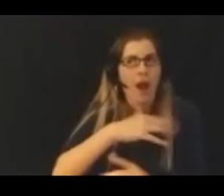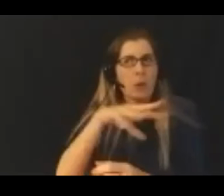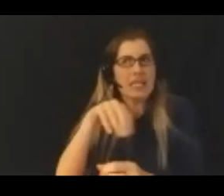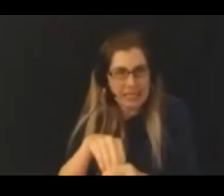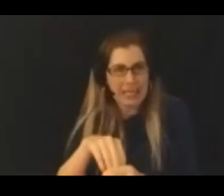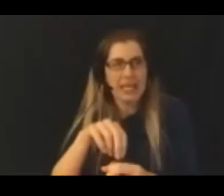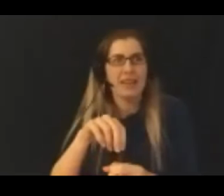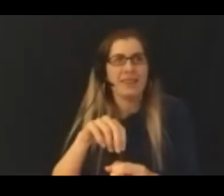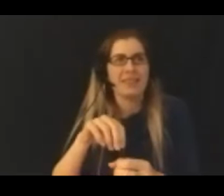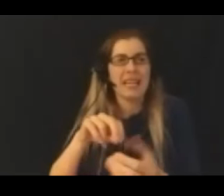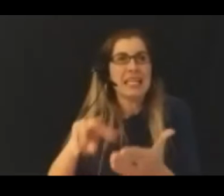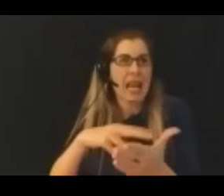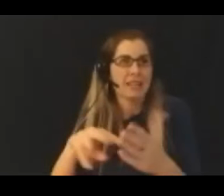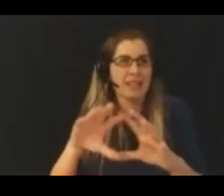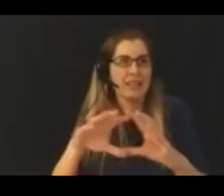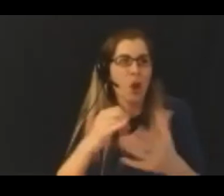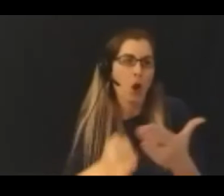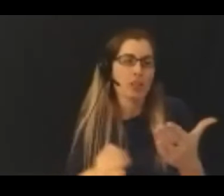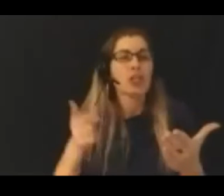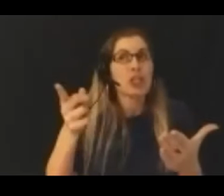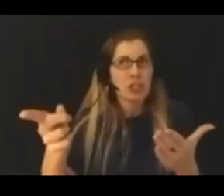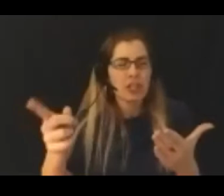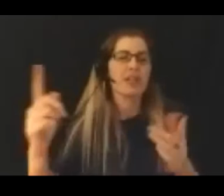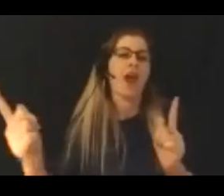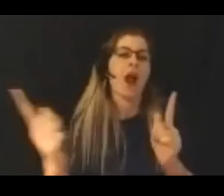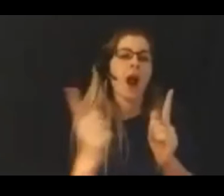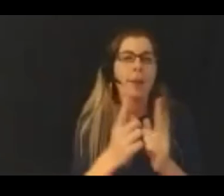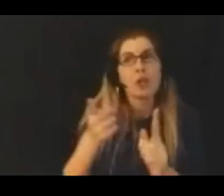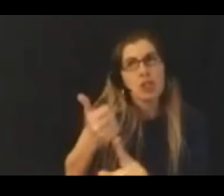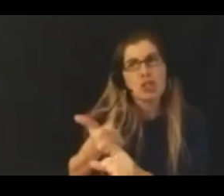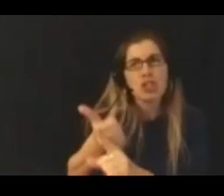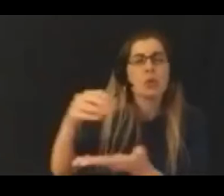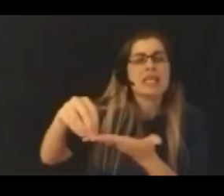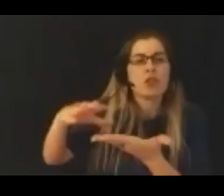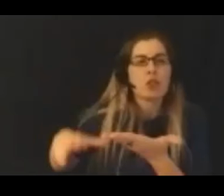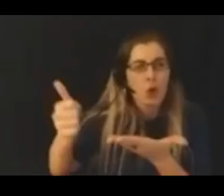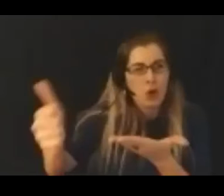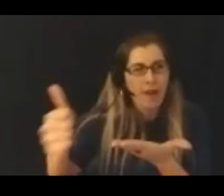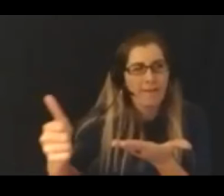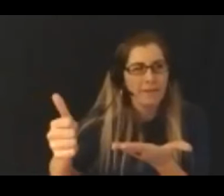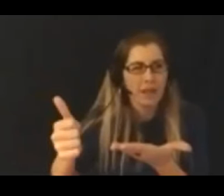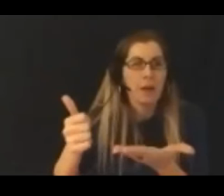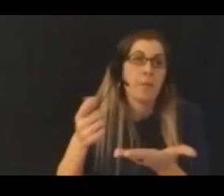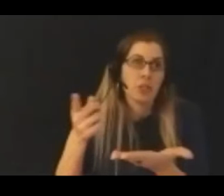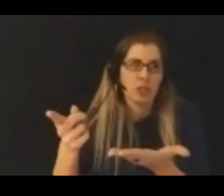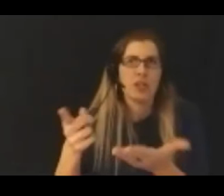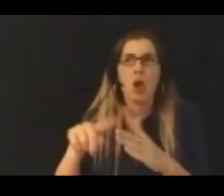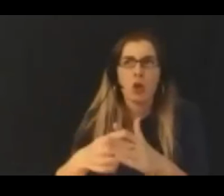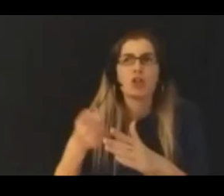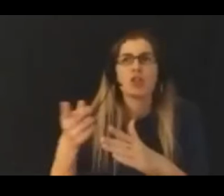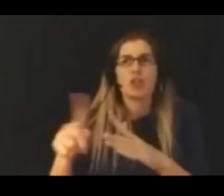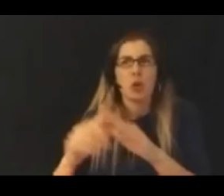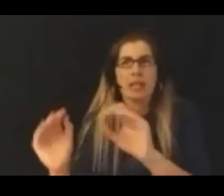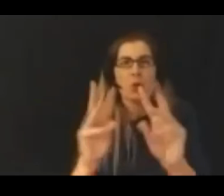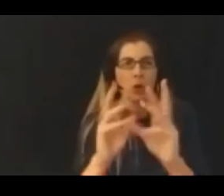classes. And so she came to the studio as a student, but also as a wonderful dancer in her own right. And so she has started teaching workshops with us.